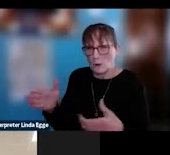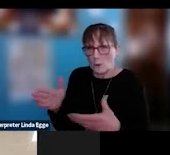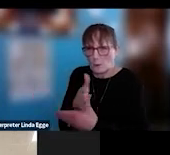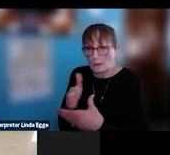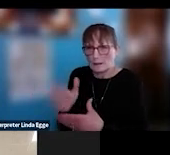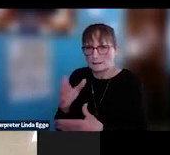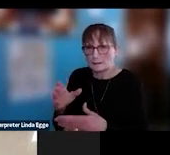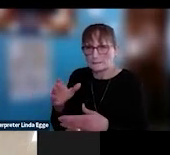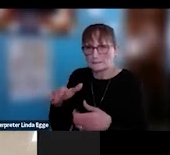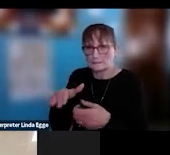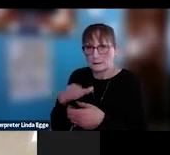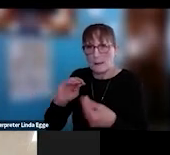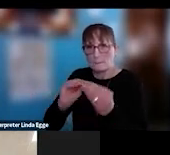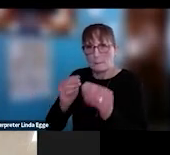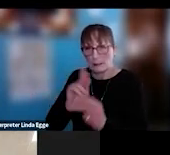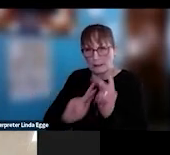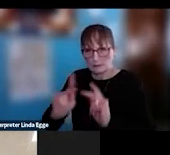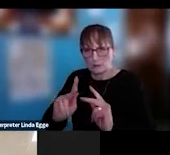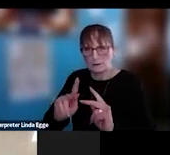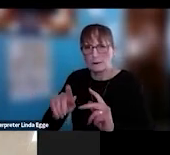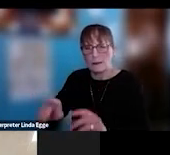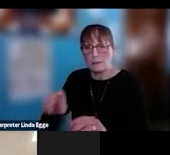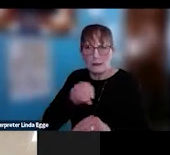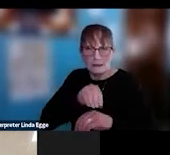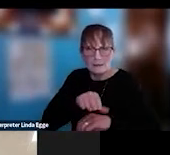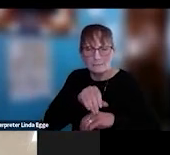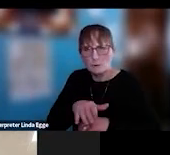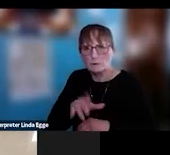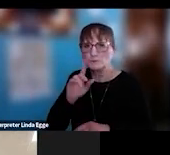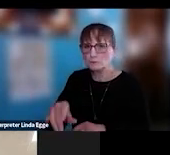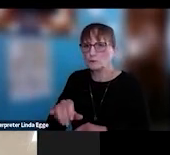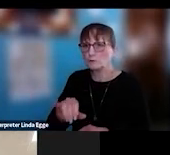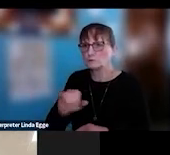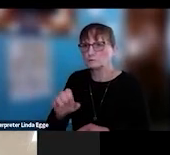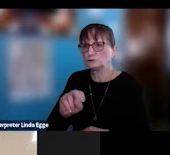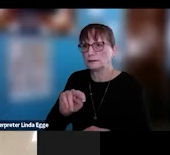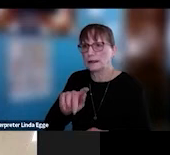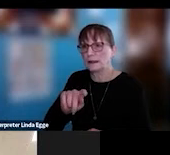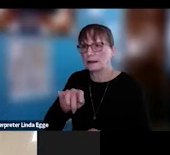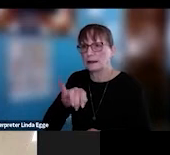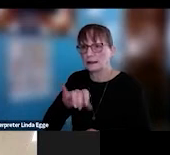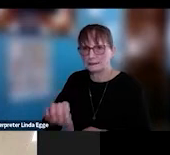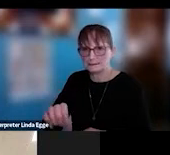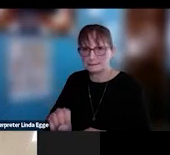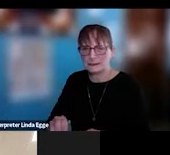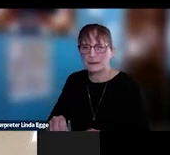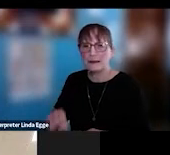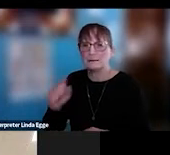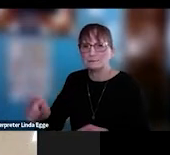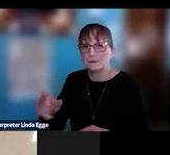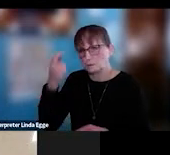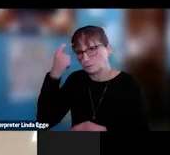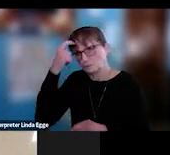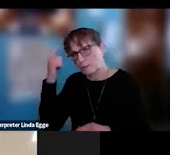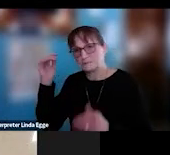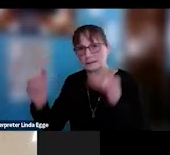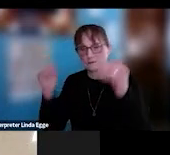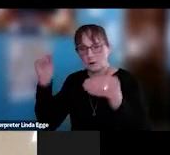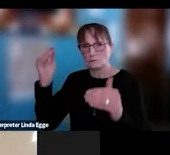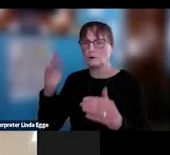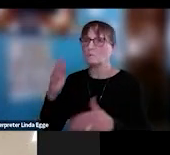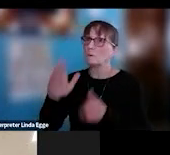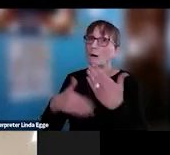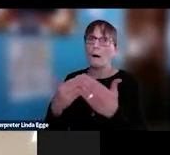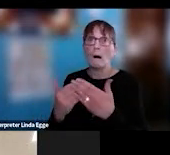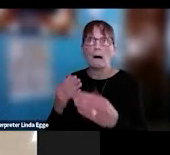population, different things that influence that, from genetics to trauma as children to ongoing trauma as adults, all the ins and outs